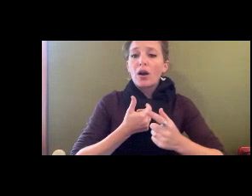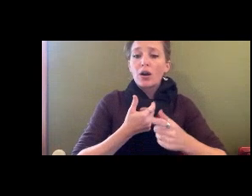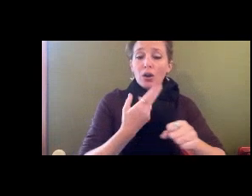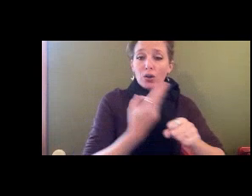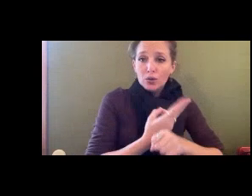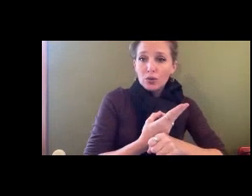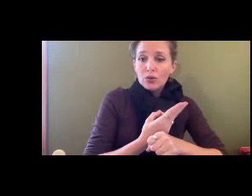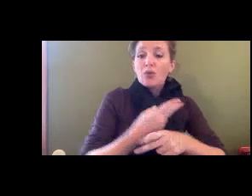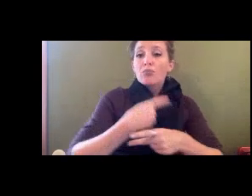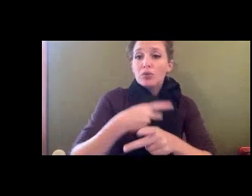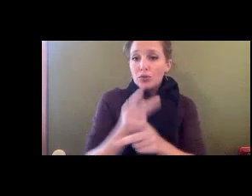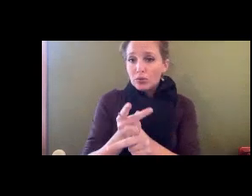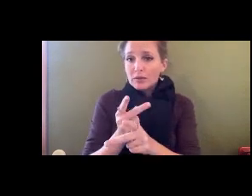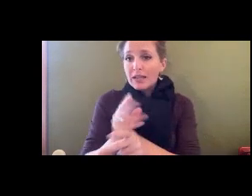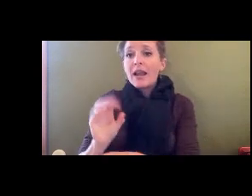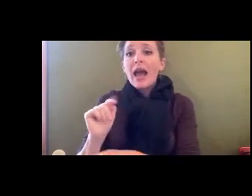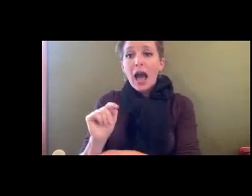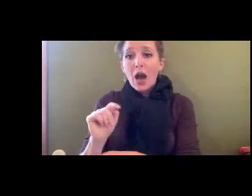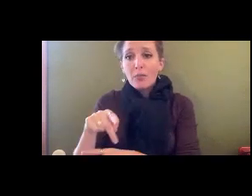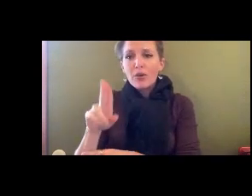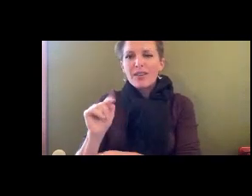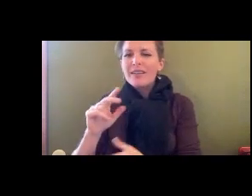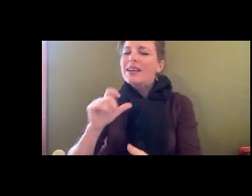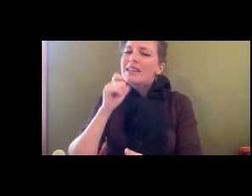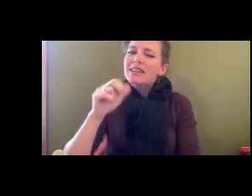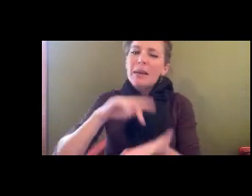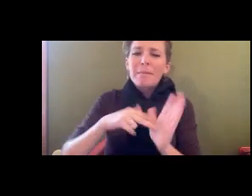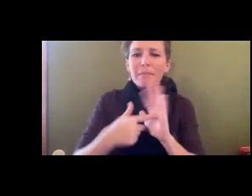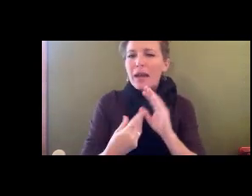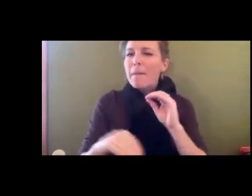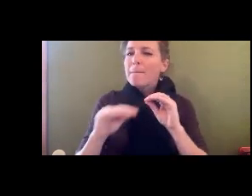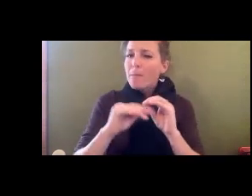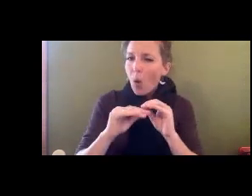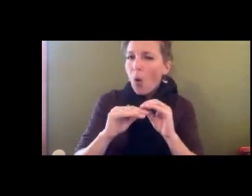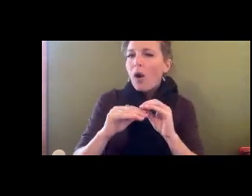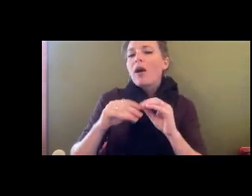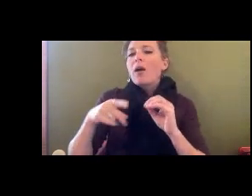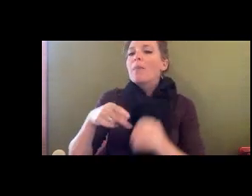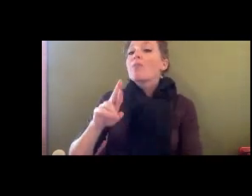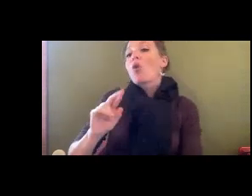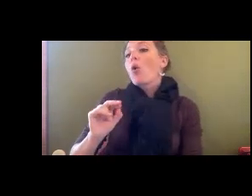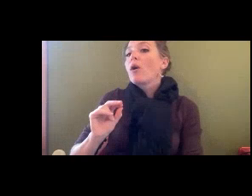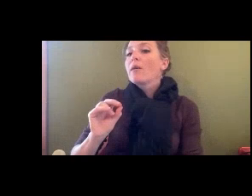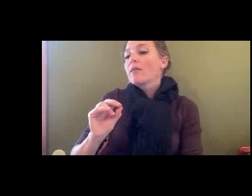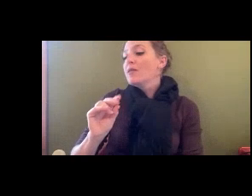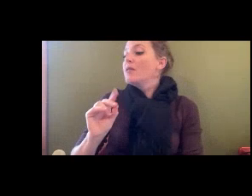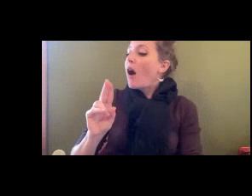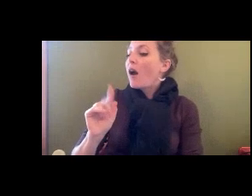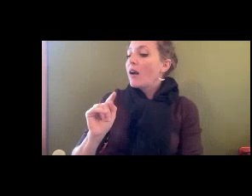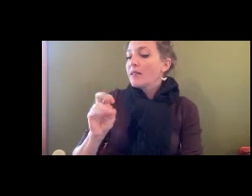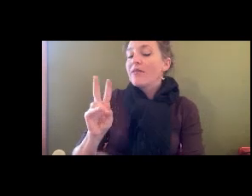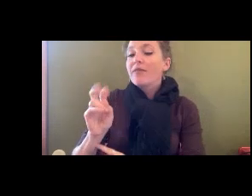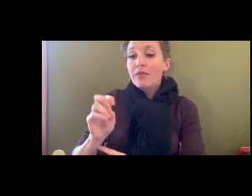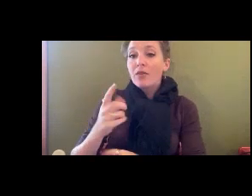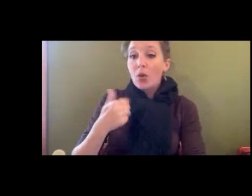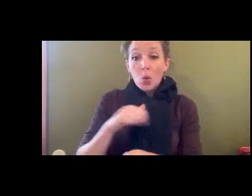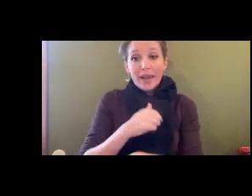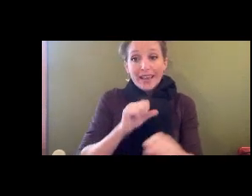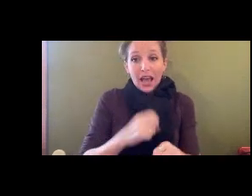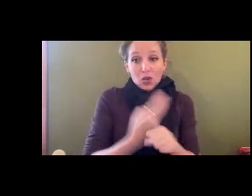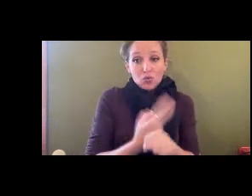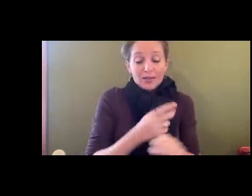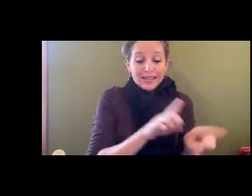not necessarily more production. We can use less resources and still get the same amount of output. When